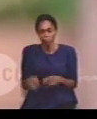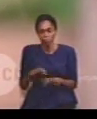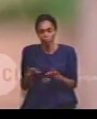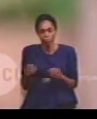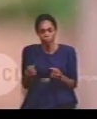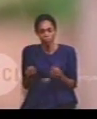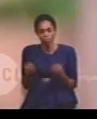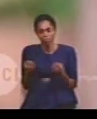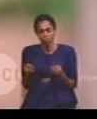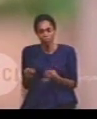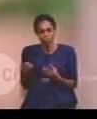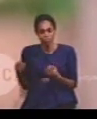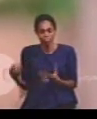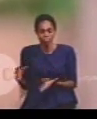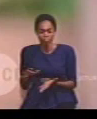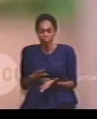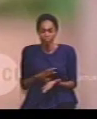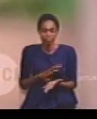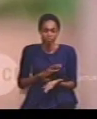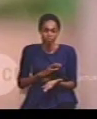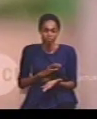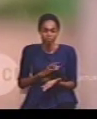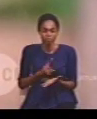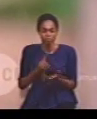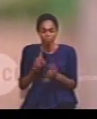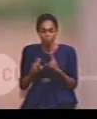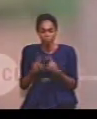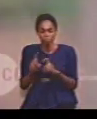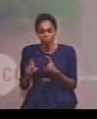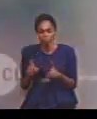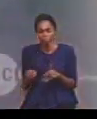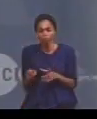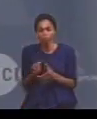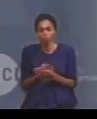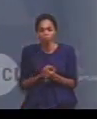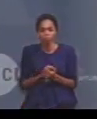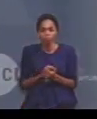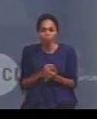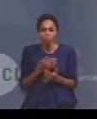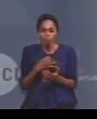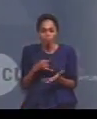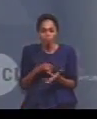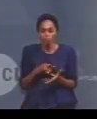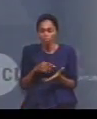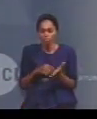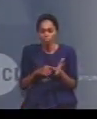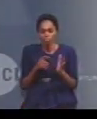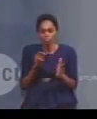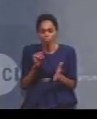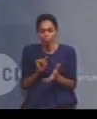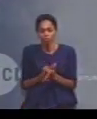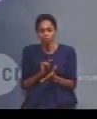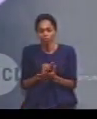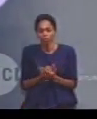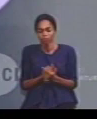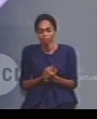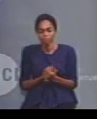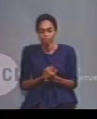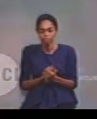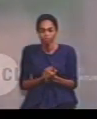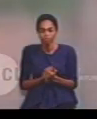an X-ray test that they call HSG, which was conducted, and it shows that my two tubes have been